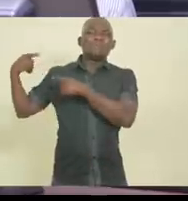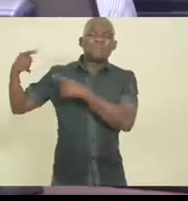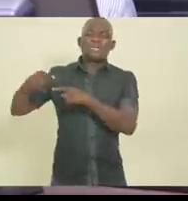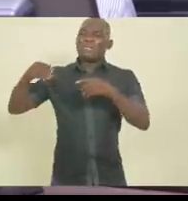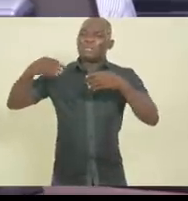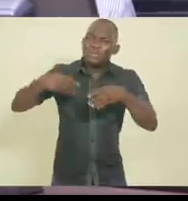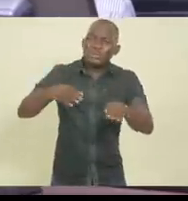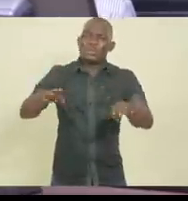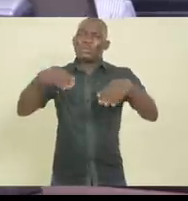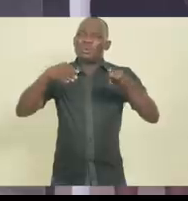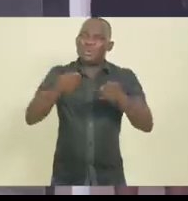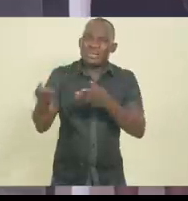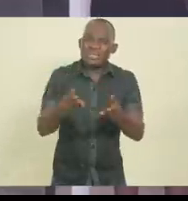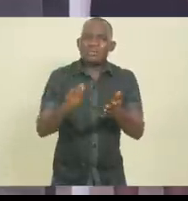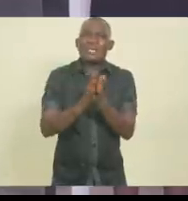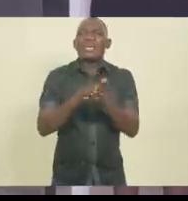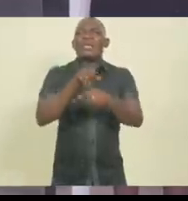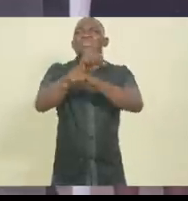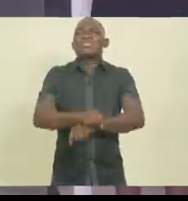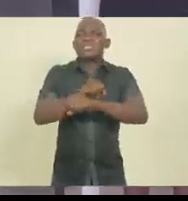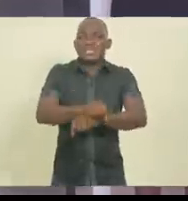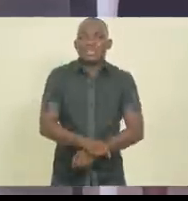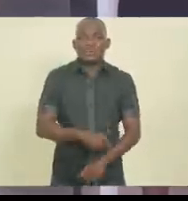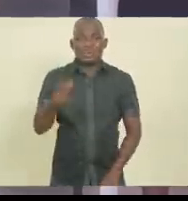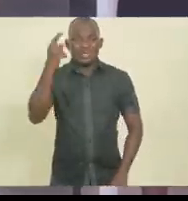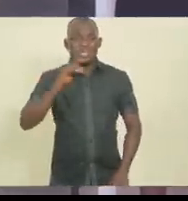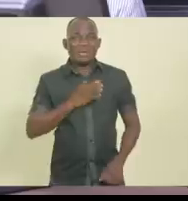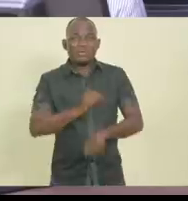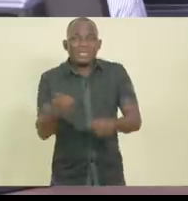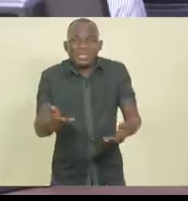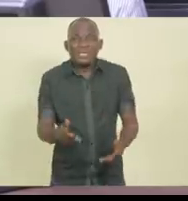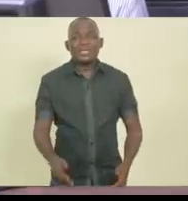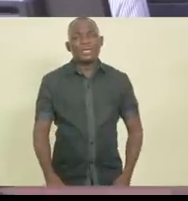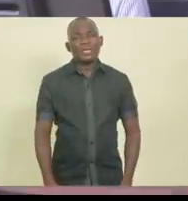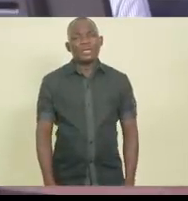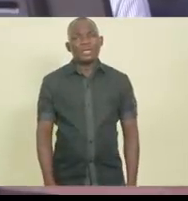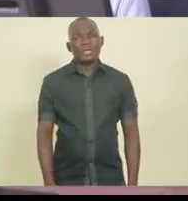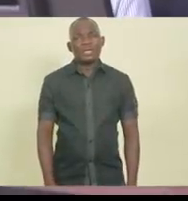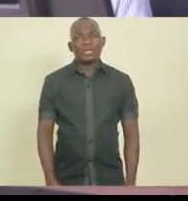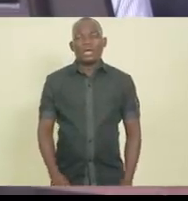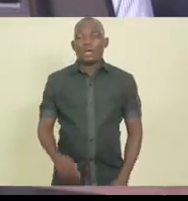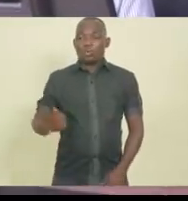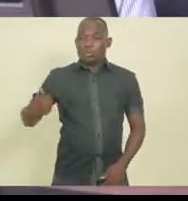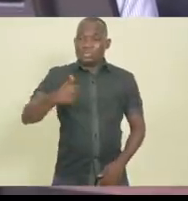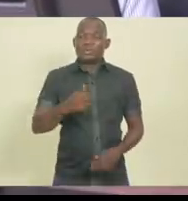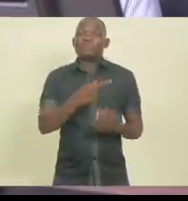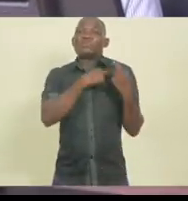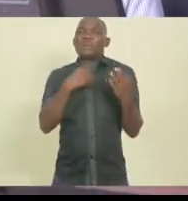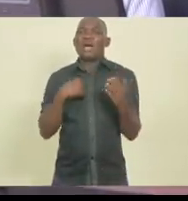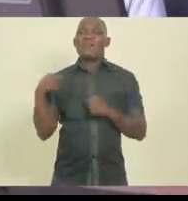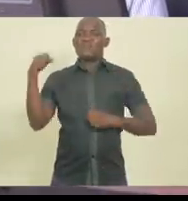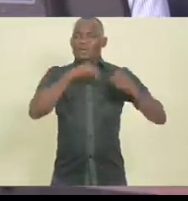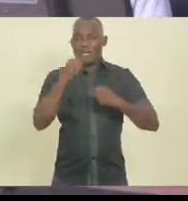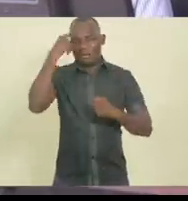into slavery. Do you understand that what we do here is more than just a job? It is our responsibility to fight